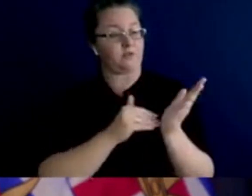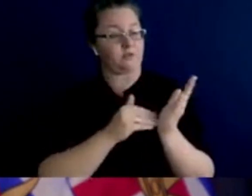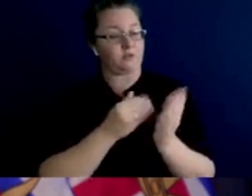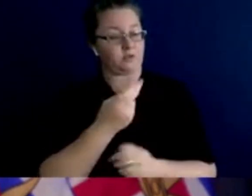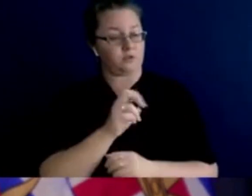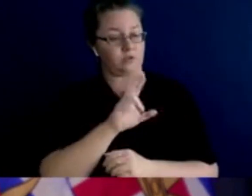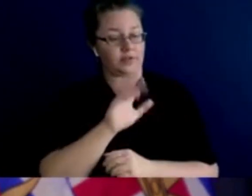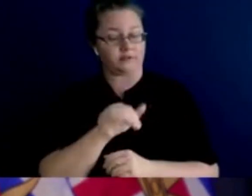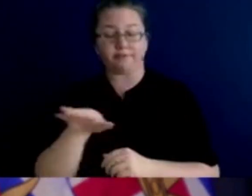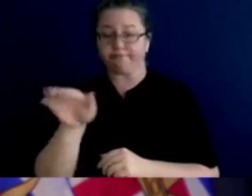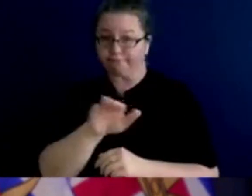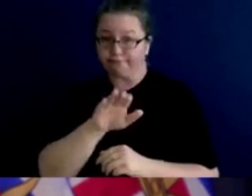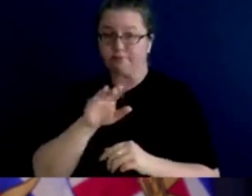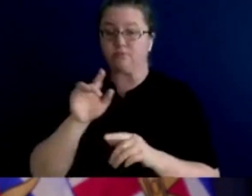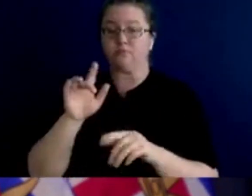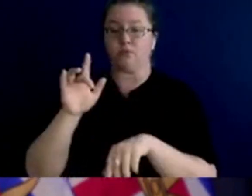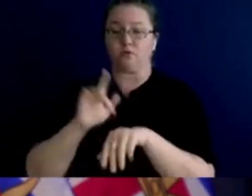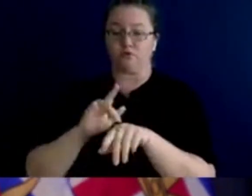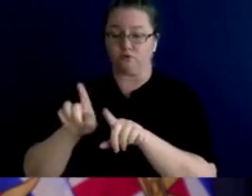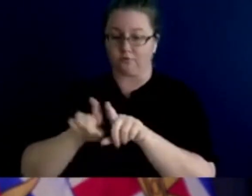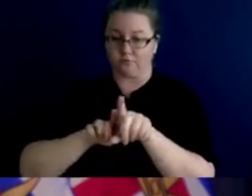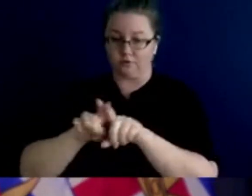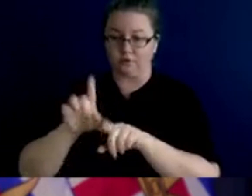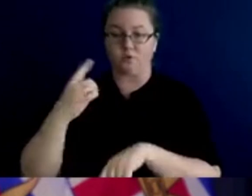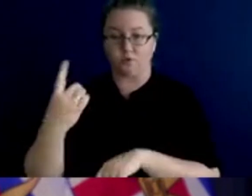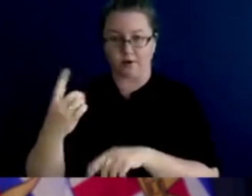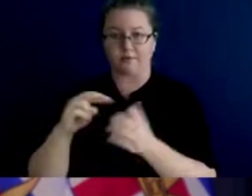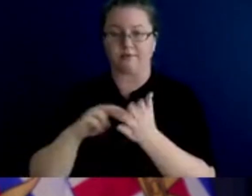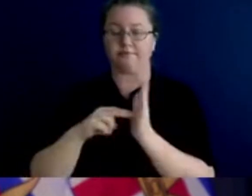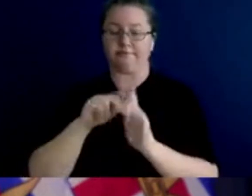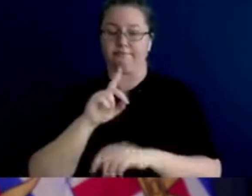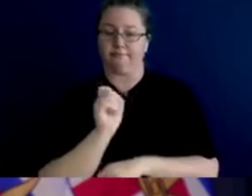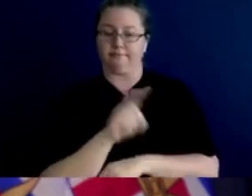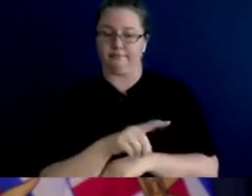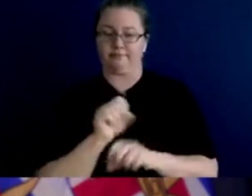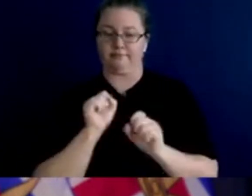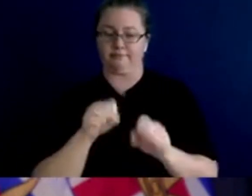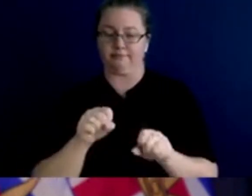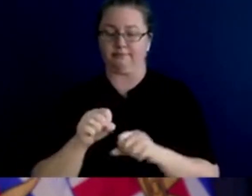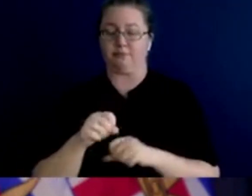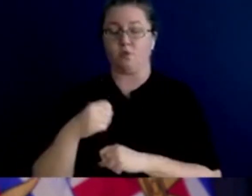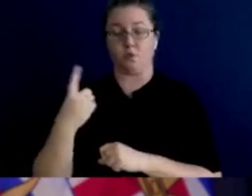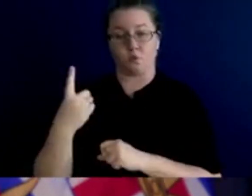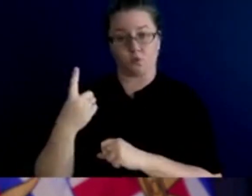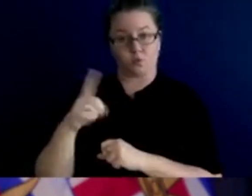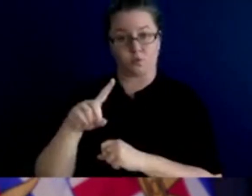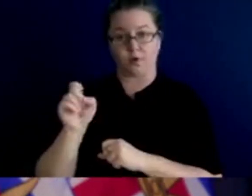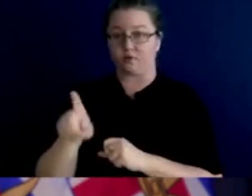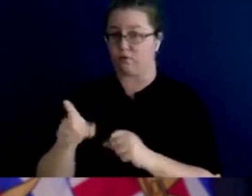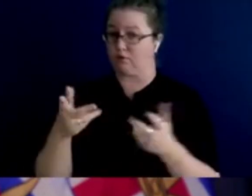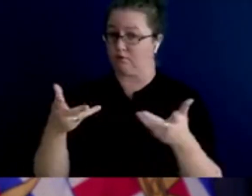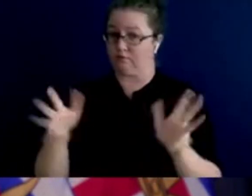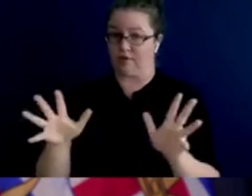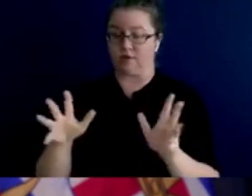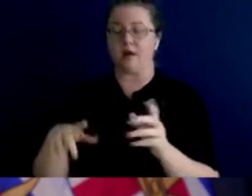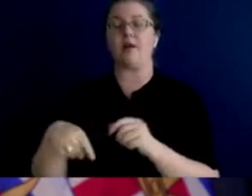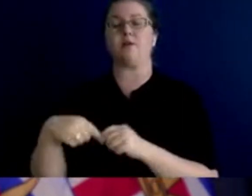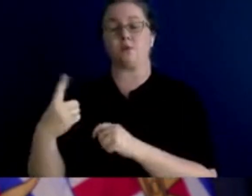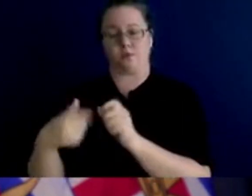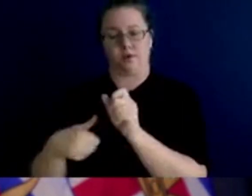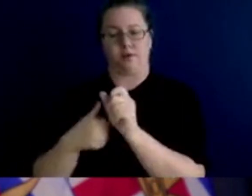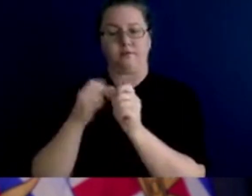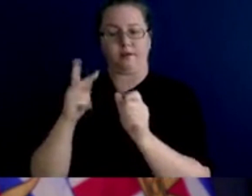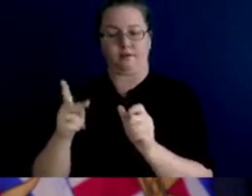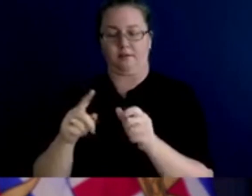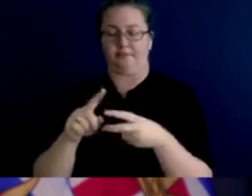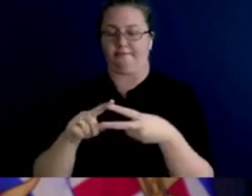surgery restart, as well as the progress that we've been making in hiring contact tracers and other healthcare